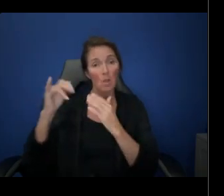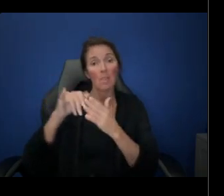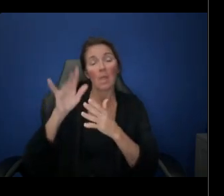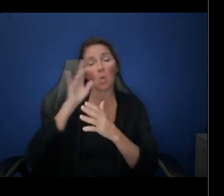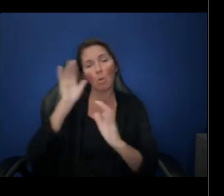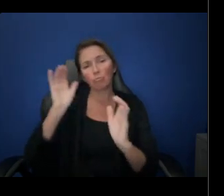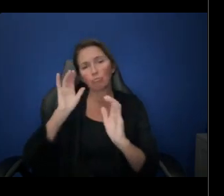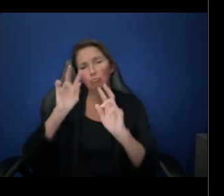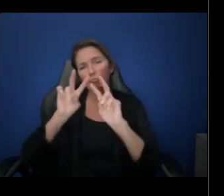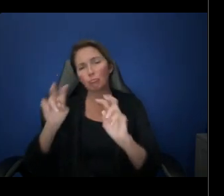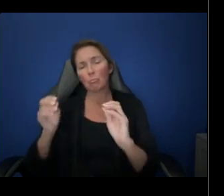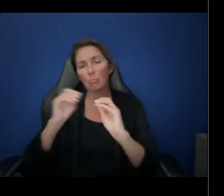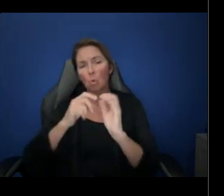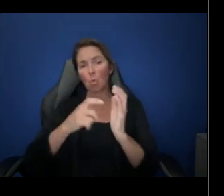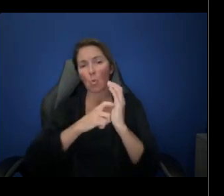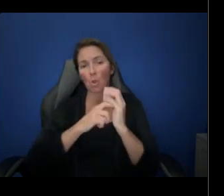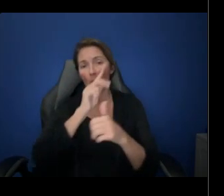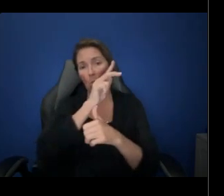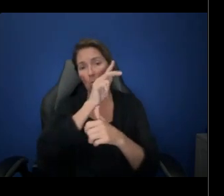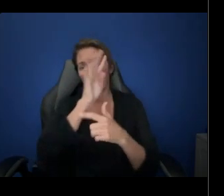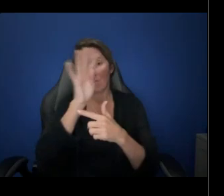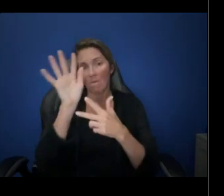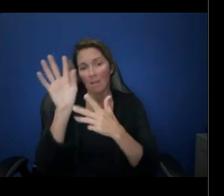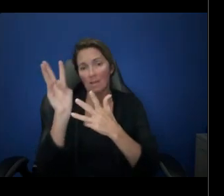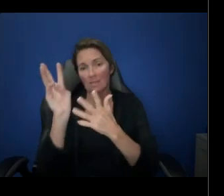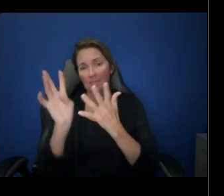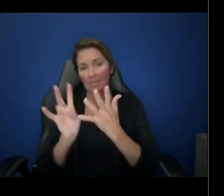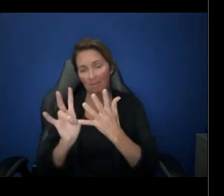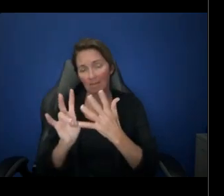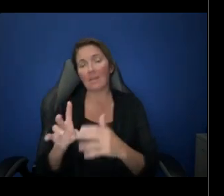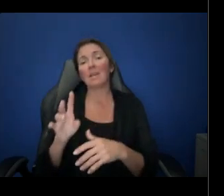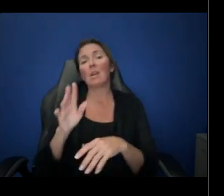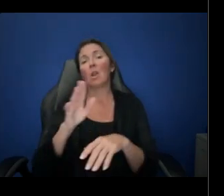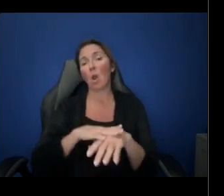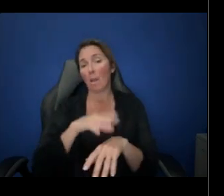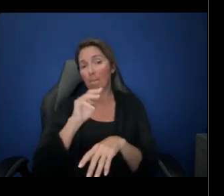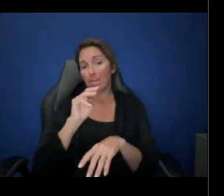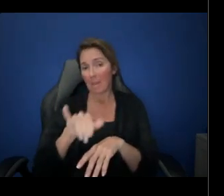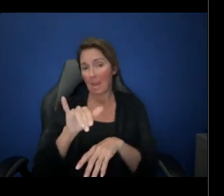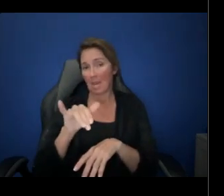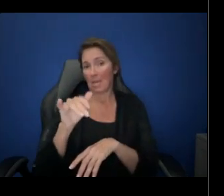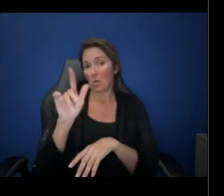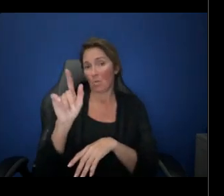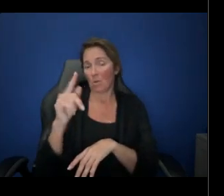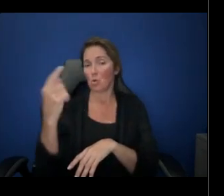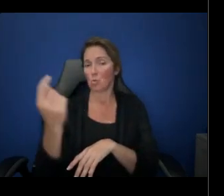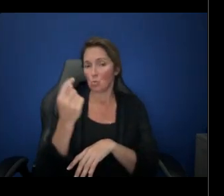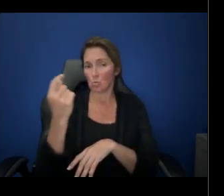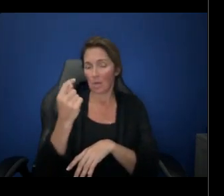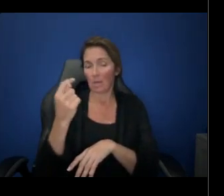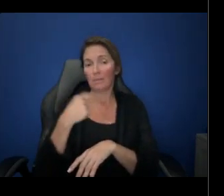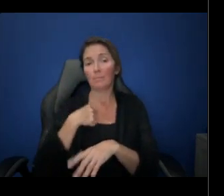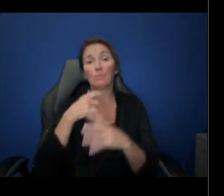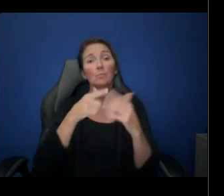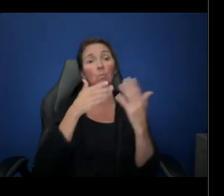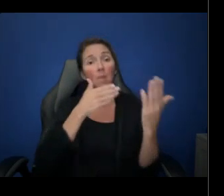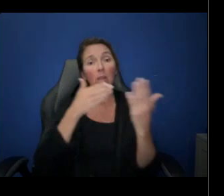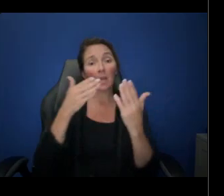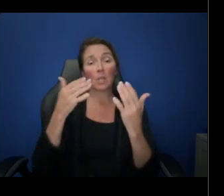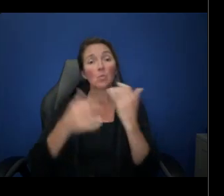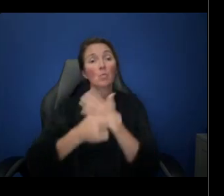explore requirements 3 through 7 on Tuesday, May the 21st. I would like to thank